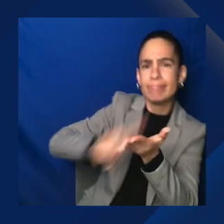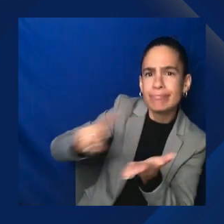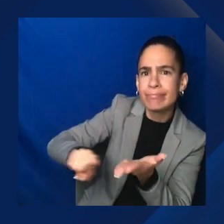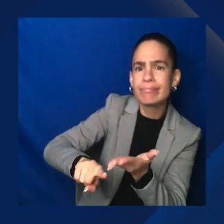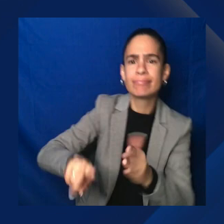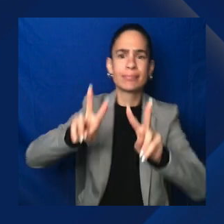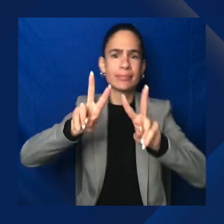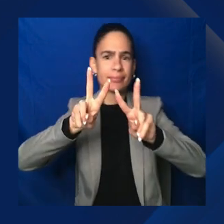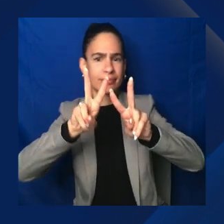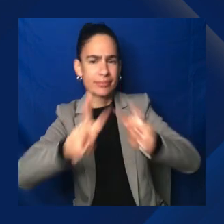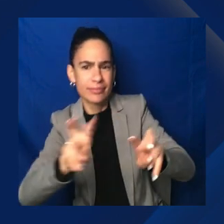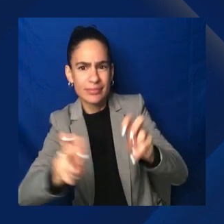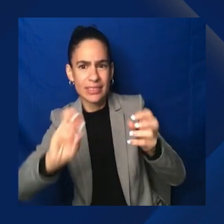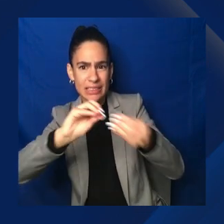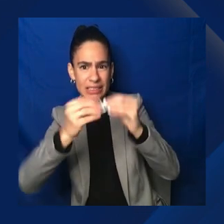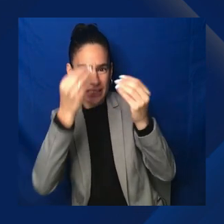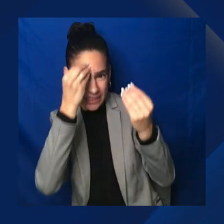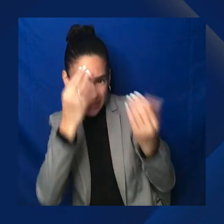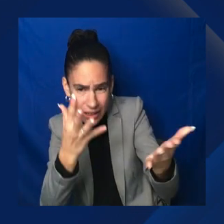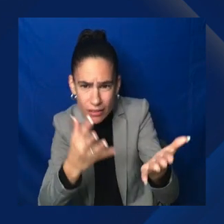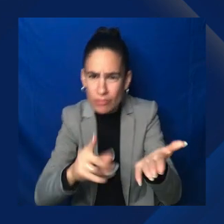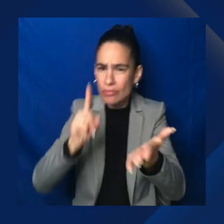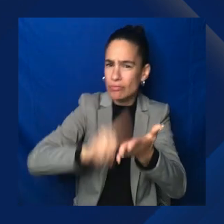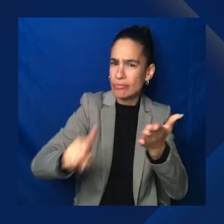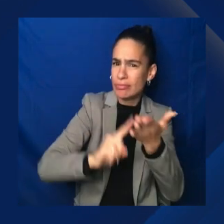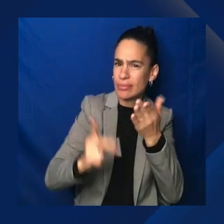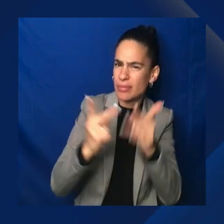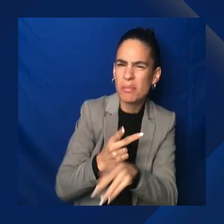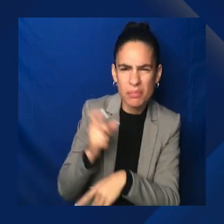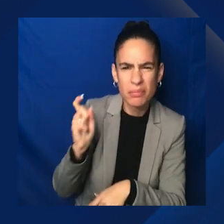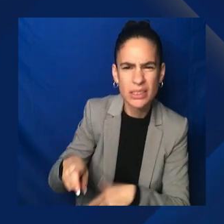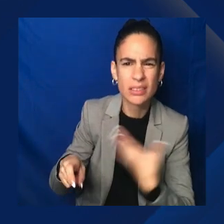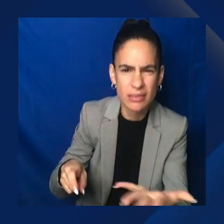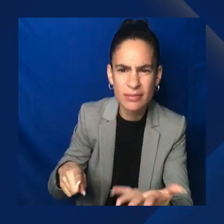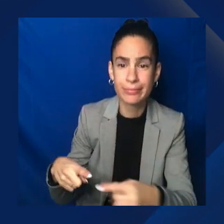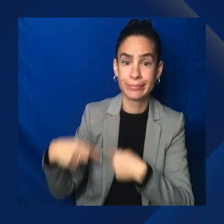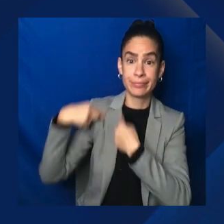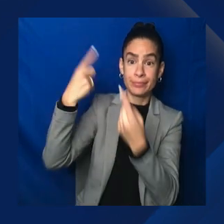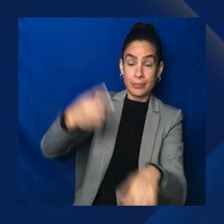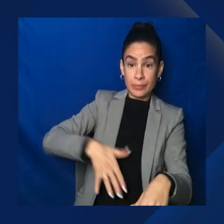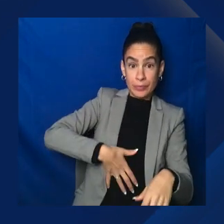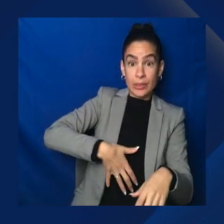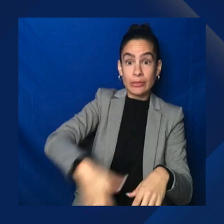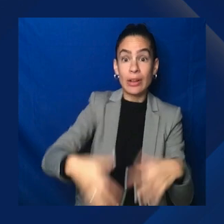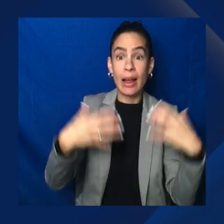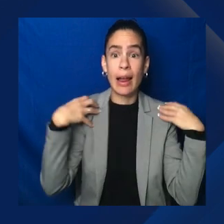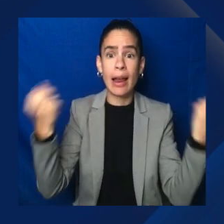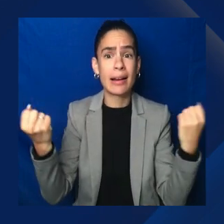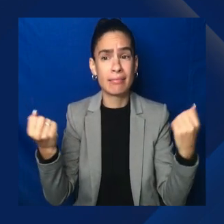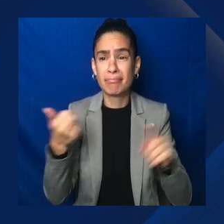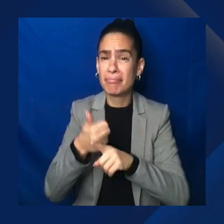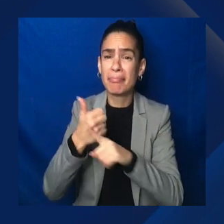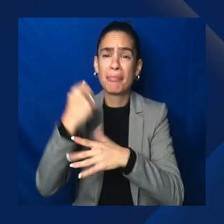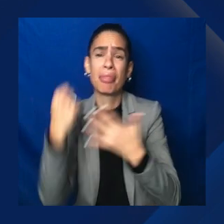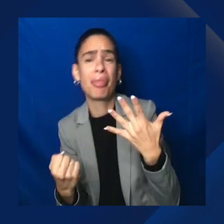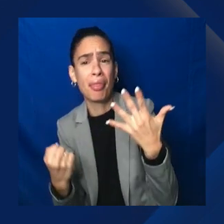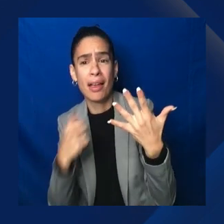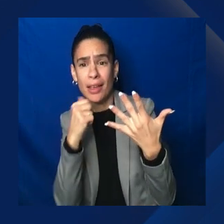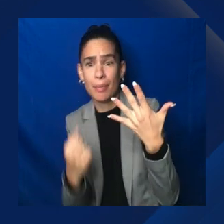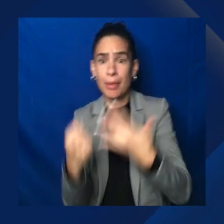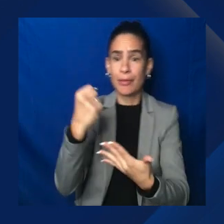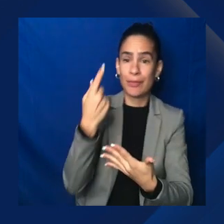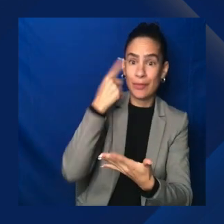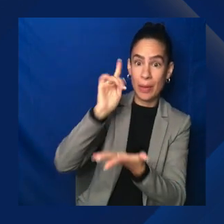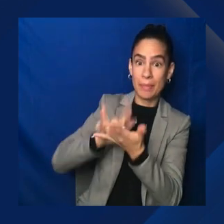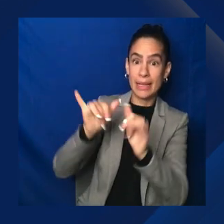And maternal health wasn't a priority for our medical system. The people deciding what to research or who to focus on or what